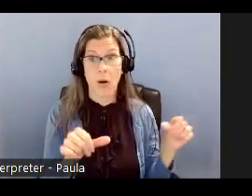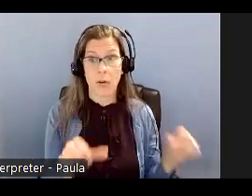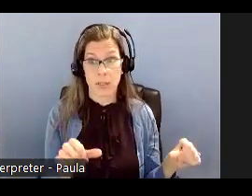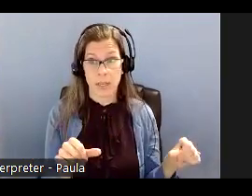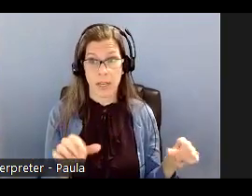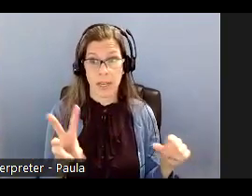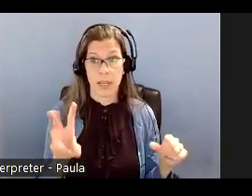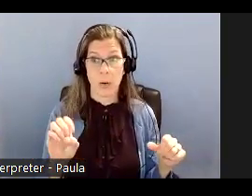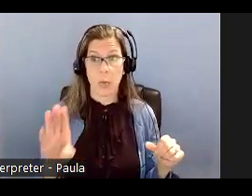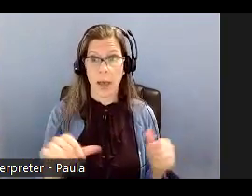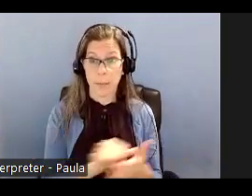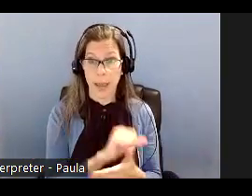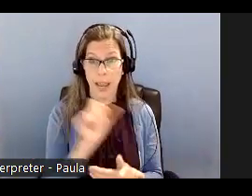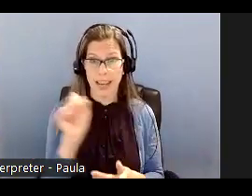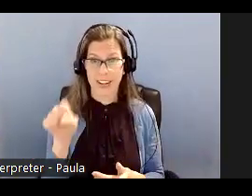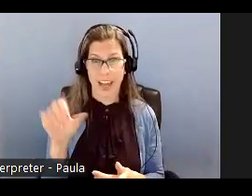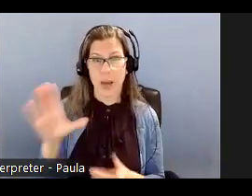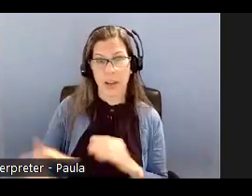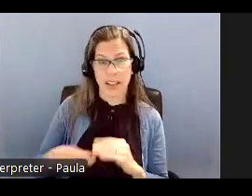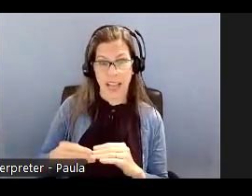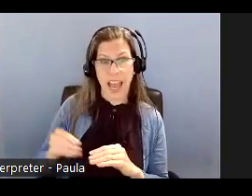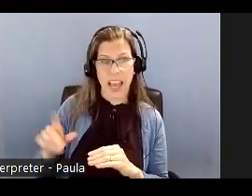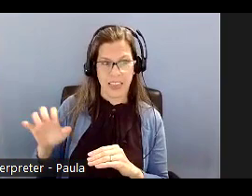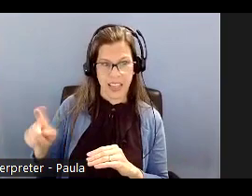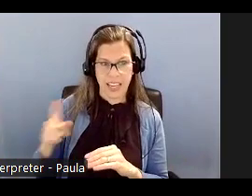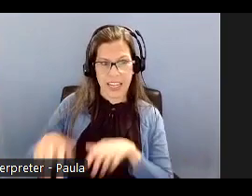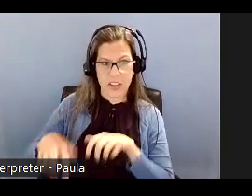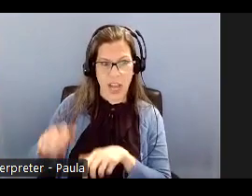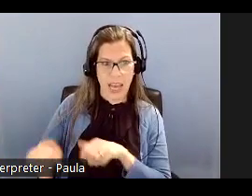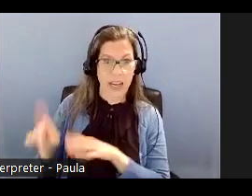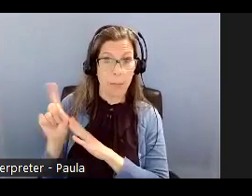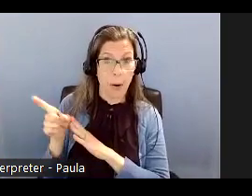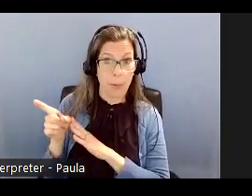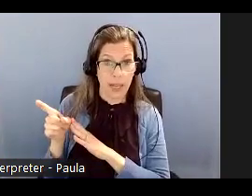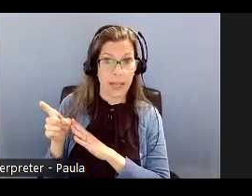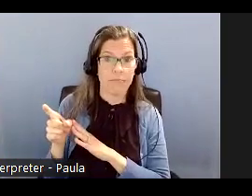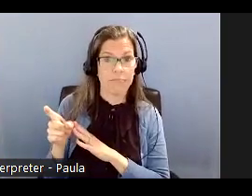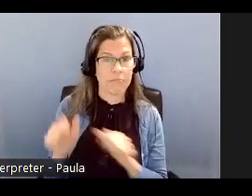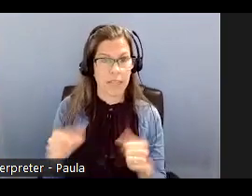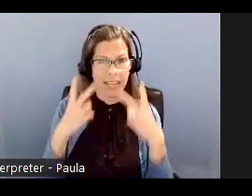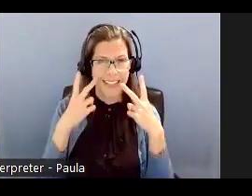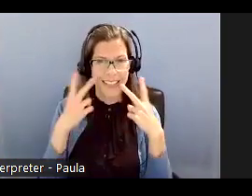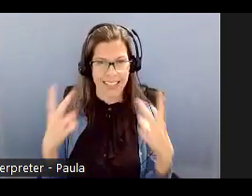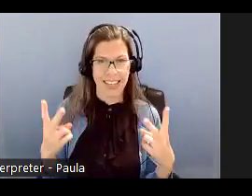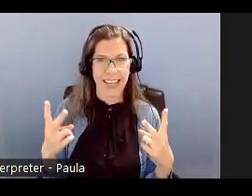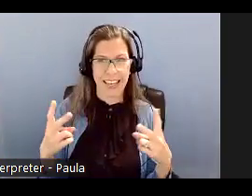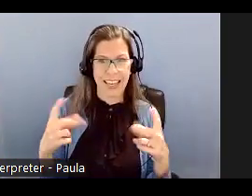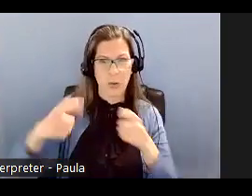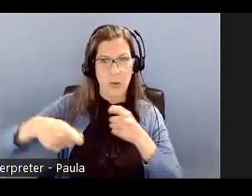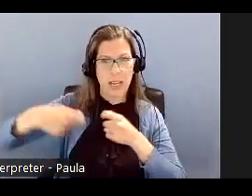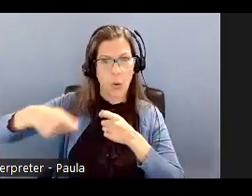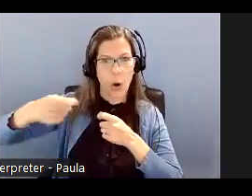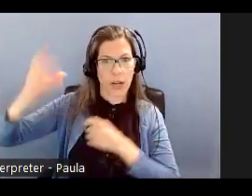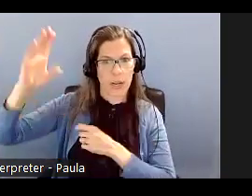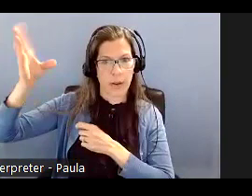our webpage, and I'll pop that link in chat for folks here in a moment. And so you'll be able to see the recorded presentation as